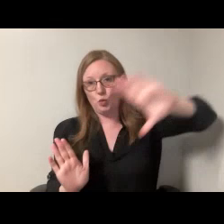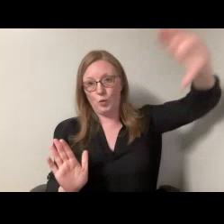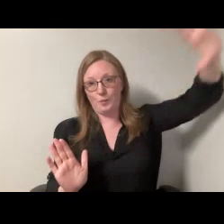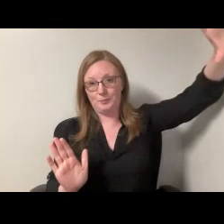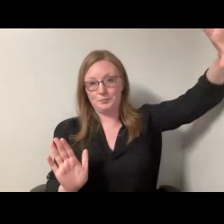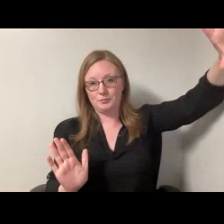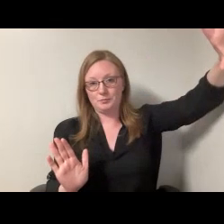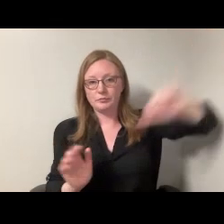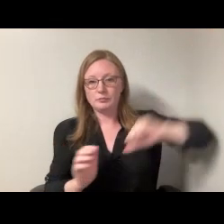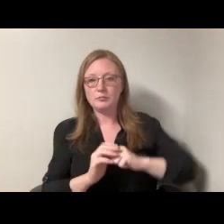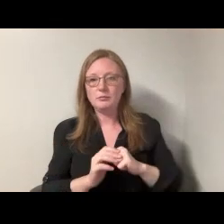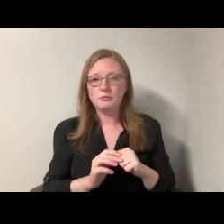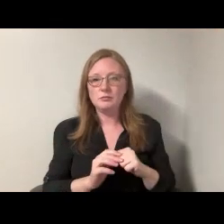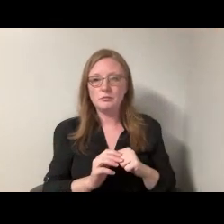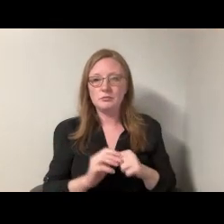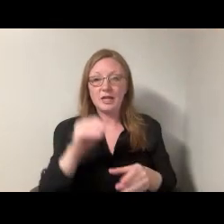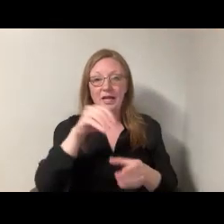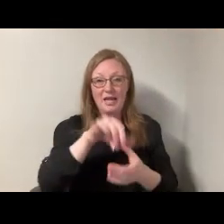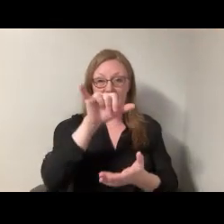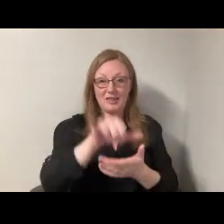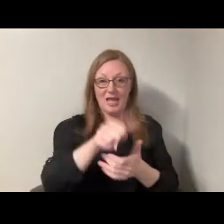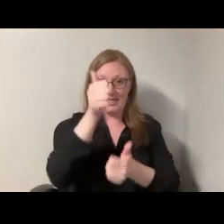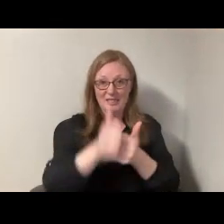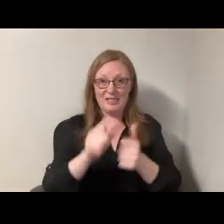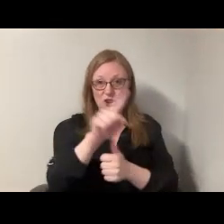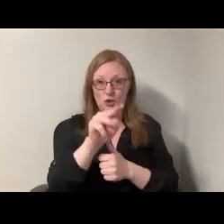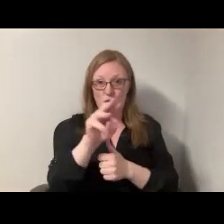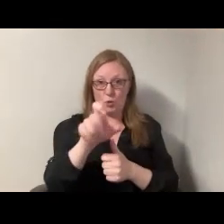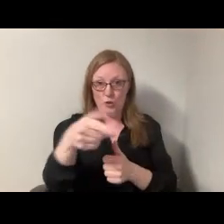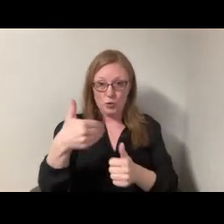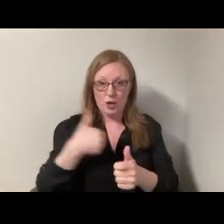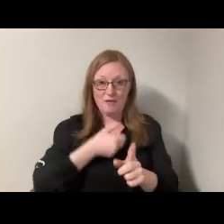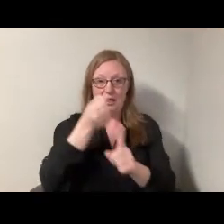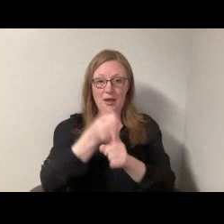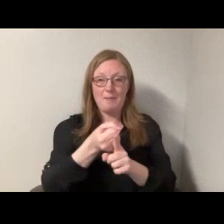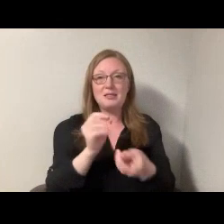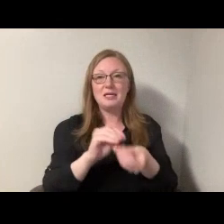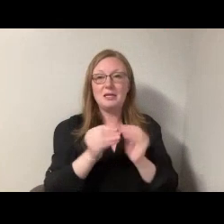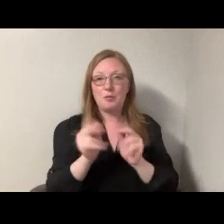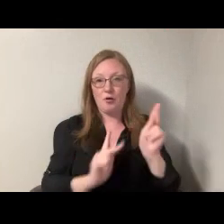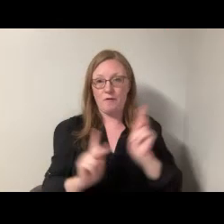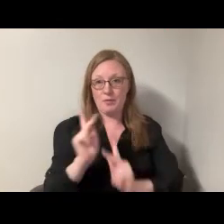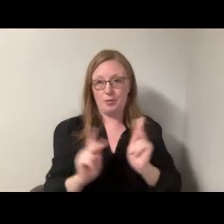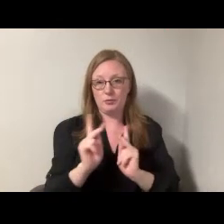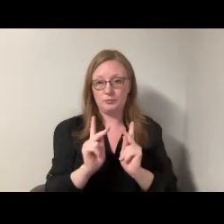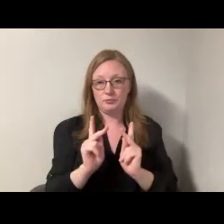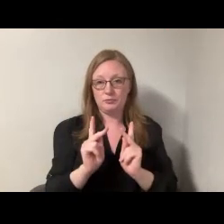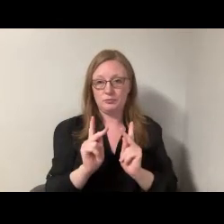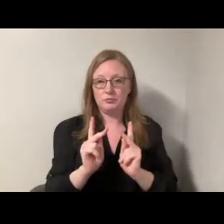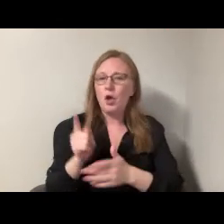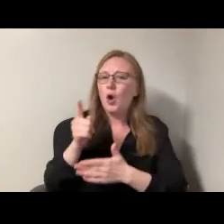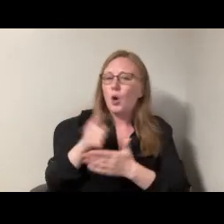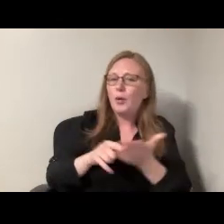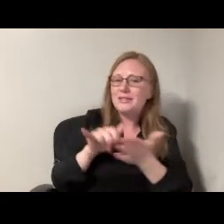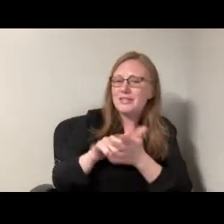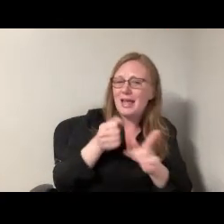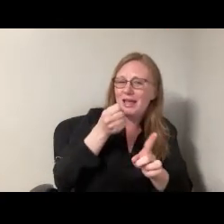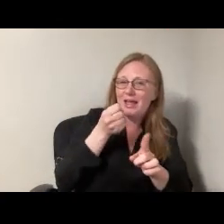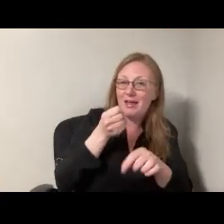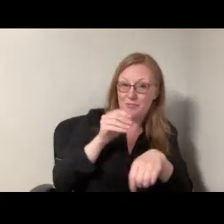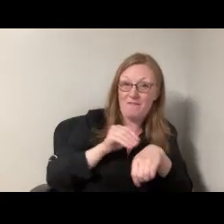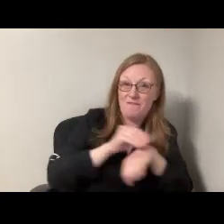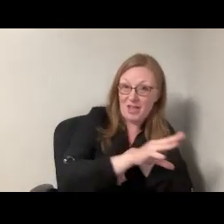So you got within that each zone, you have an impacted population. So what's the difference between an affected and an impacted? That's, you